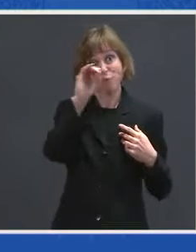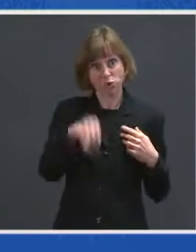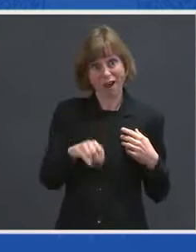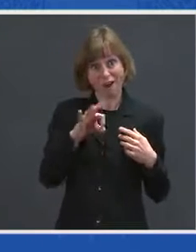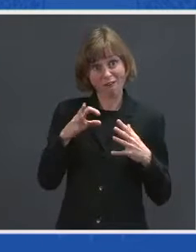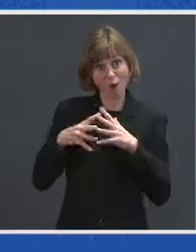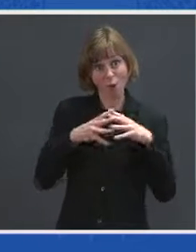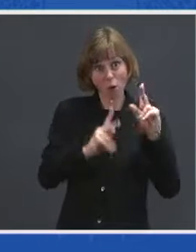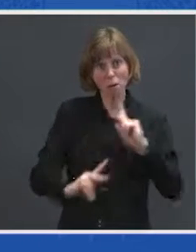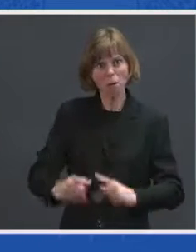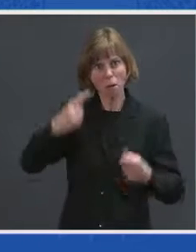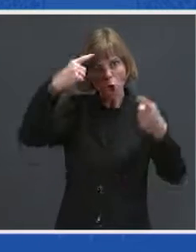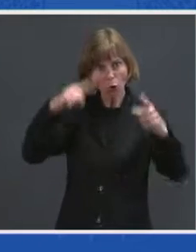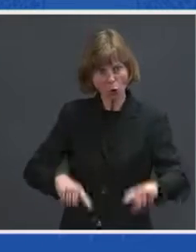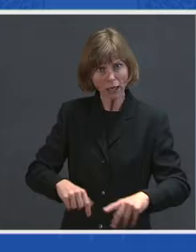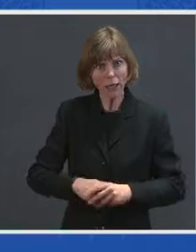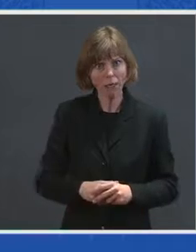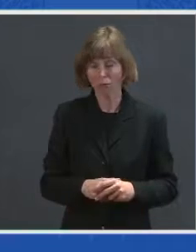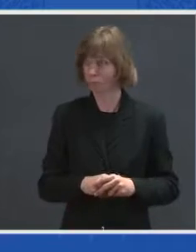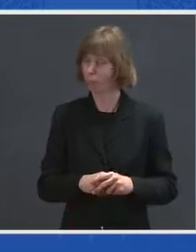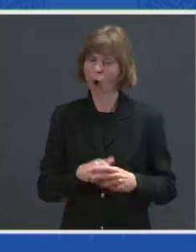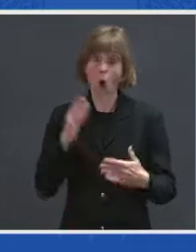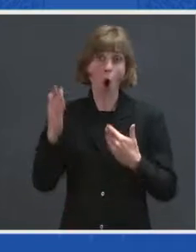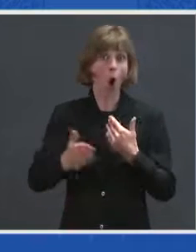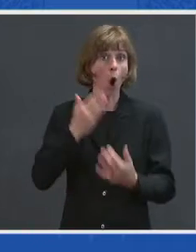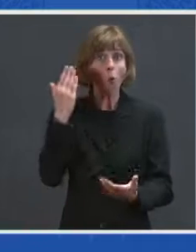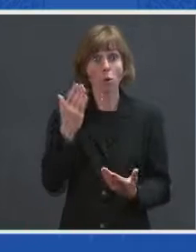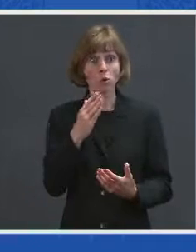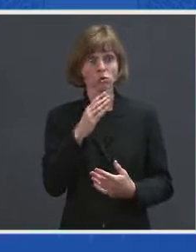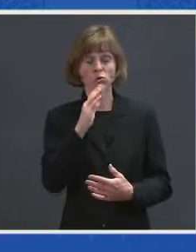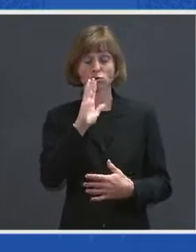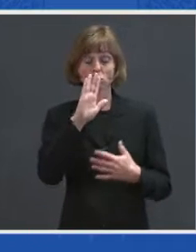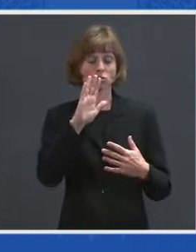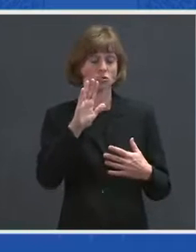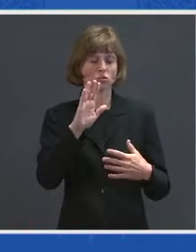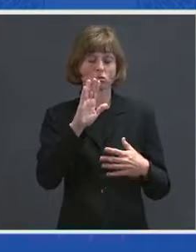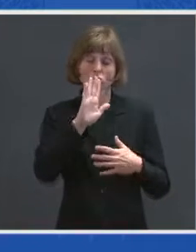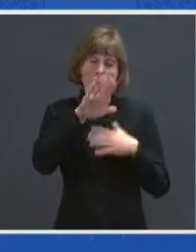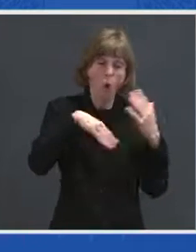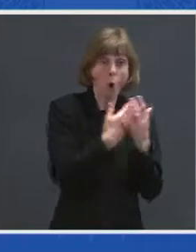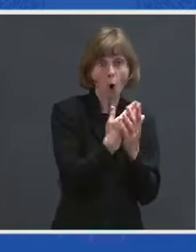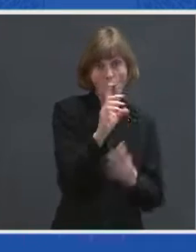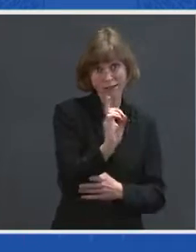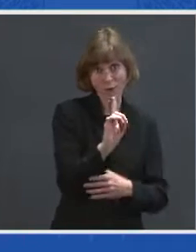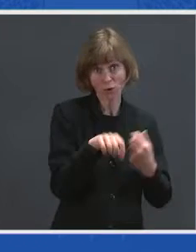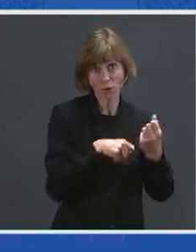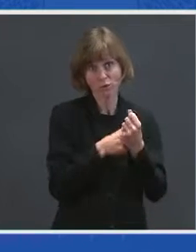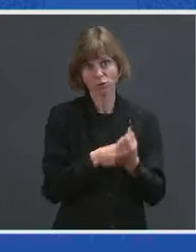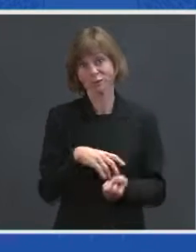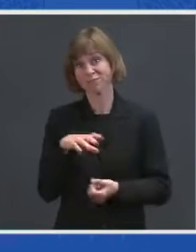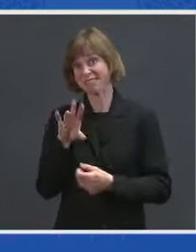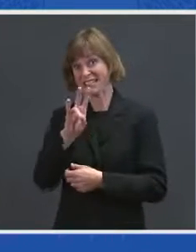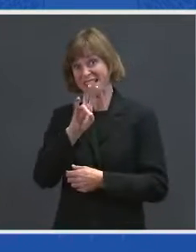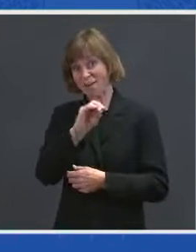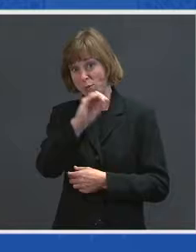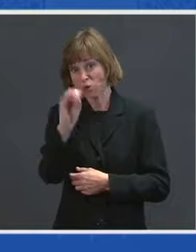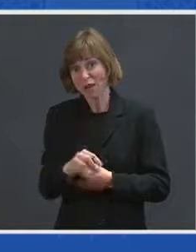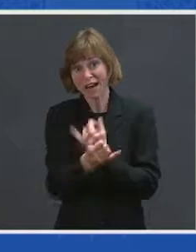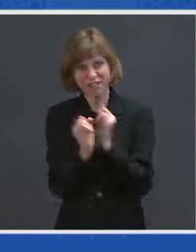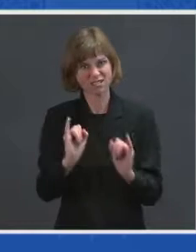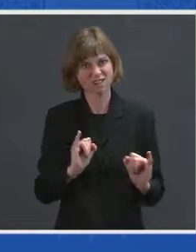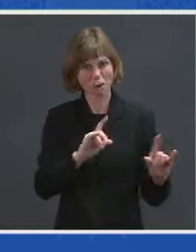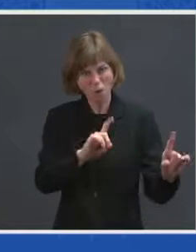3/4. Nearly unanimous support among Democrats. More than 70% of independents in poll after